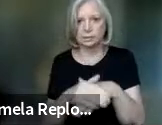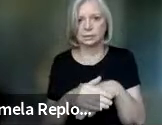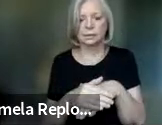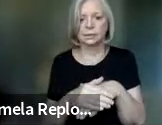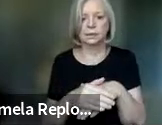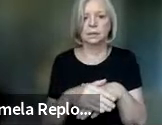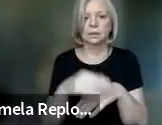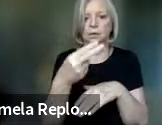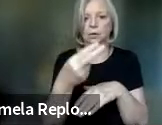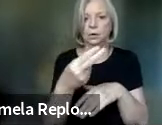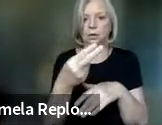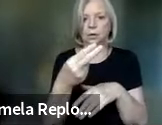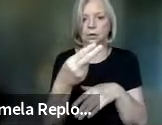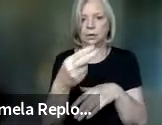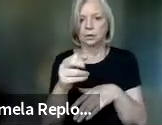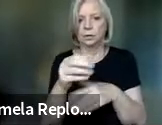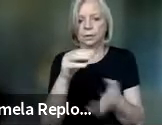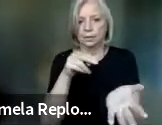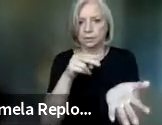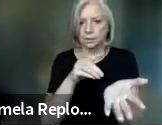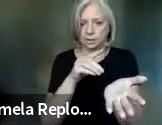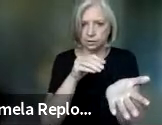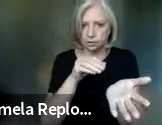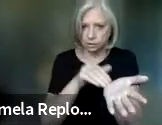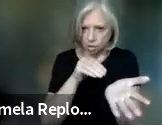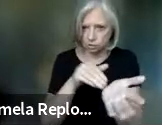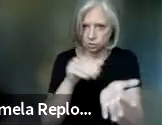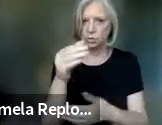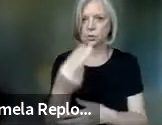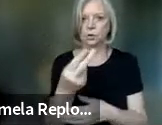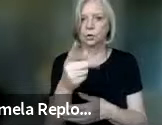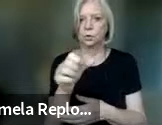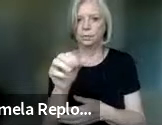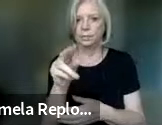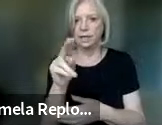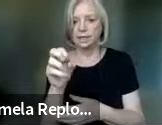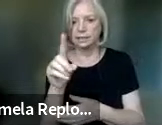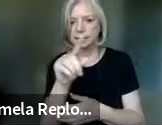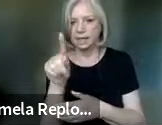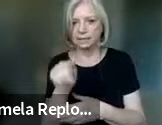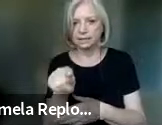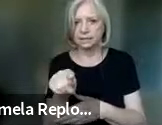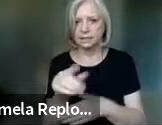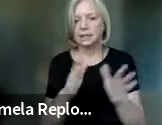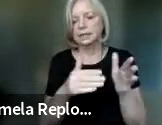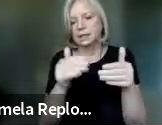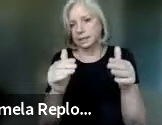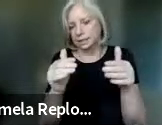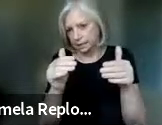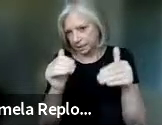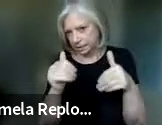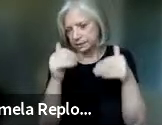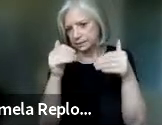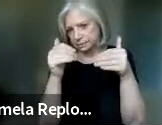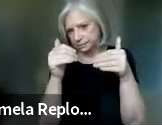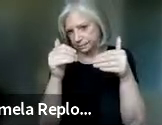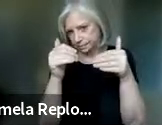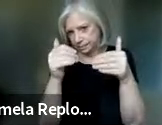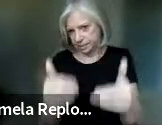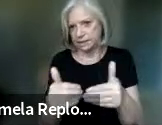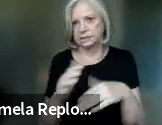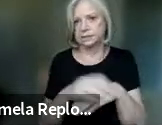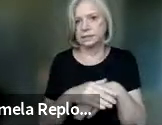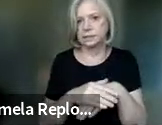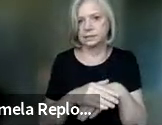and also Eileen Ng, the policy director for the Alameda County Healthcare Services Agency. And I know we want to get right into things, so I'm going to be turning it